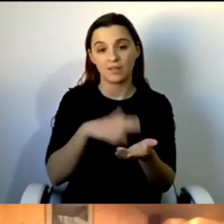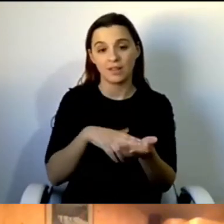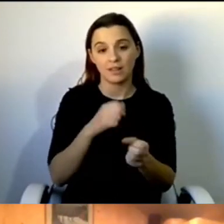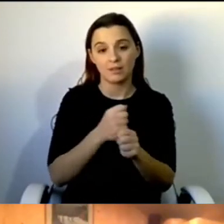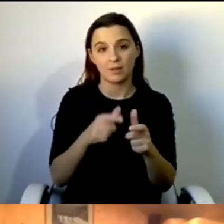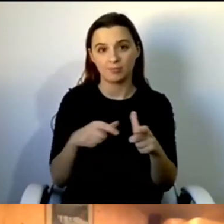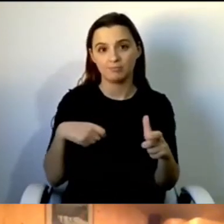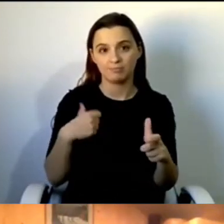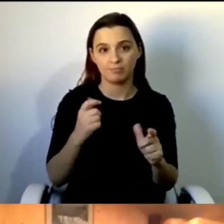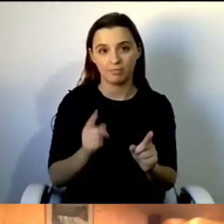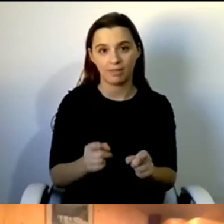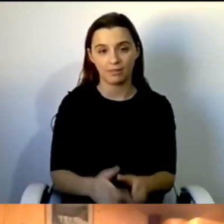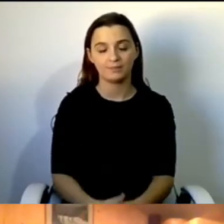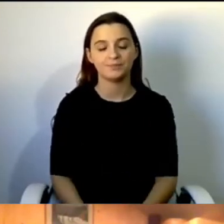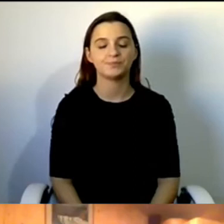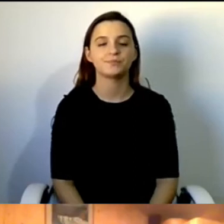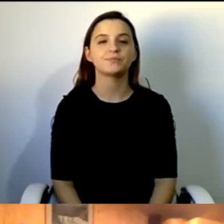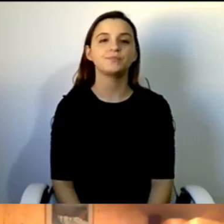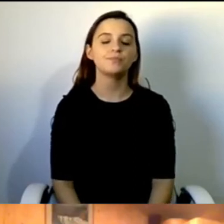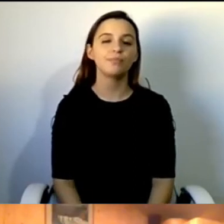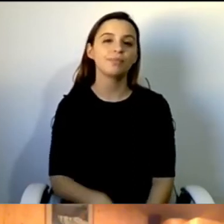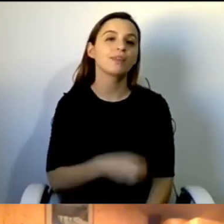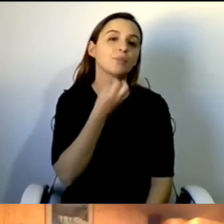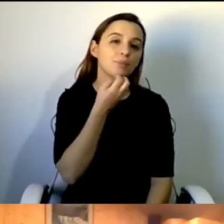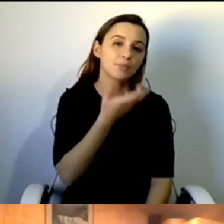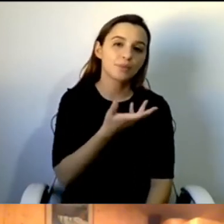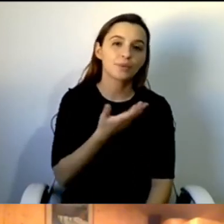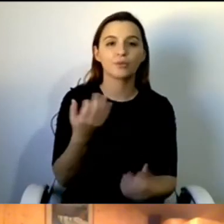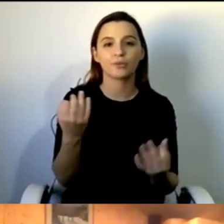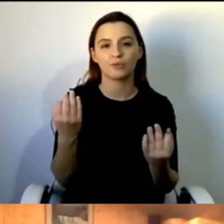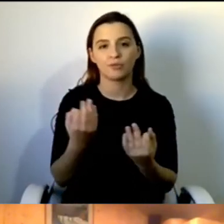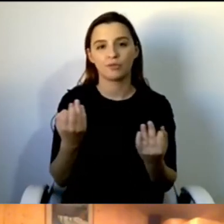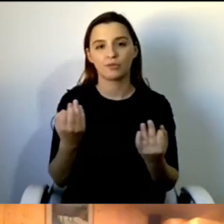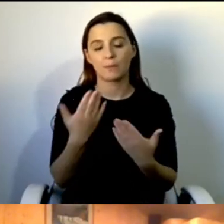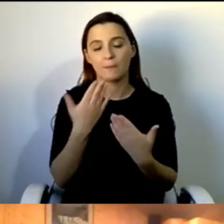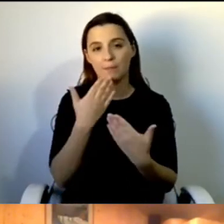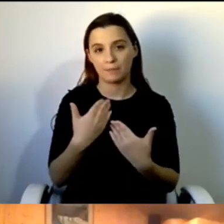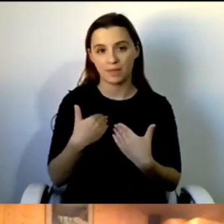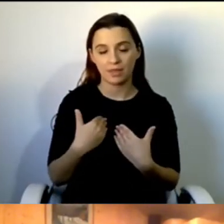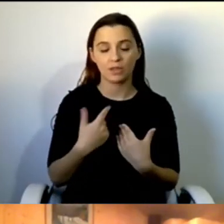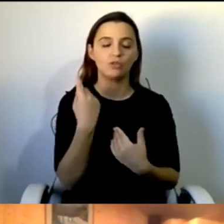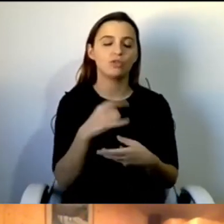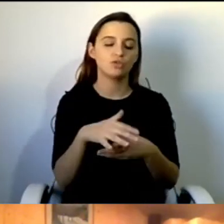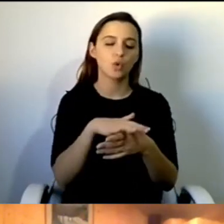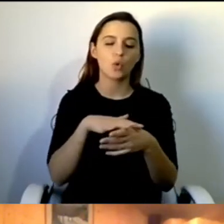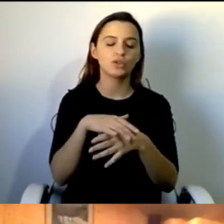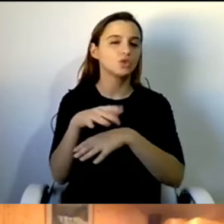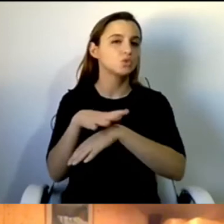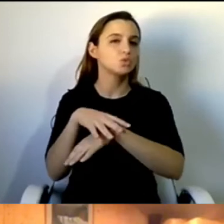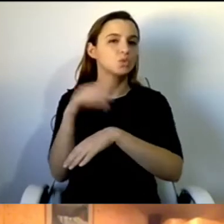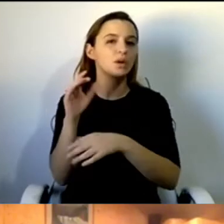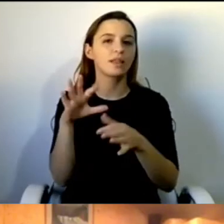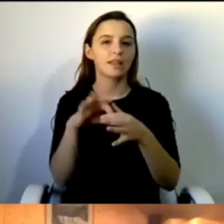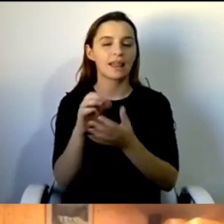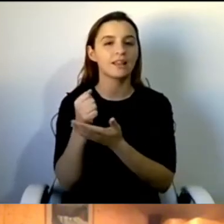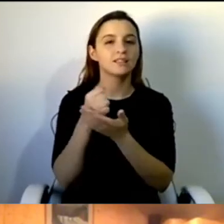Okay, and we've been asked to talk about the Swedish situation with personal assistance. And one of the first questions was,